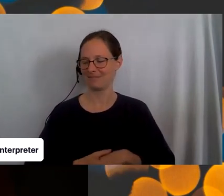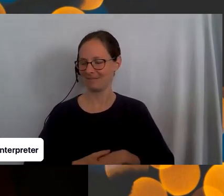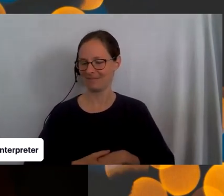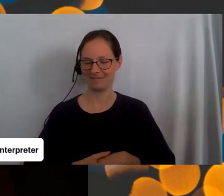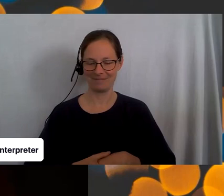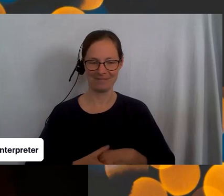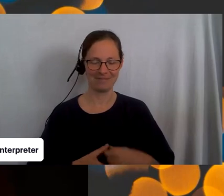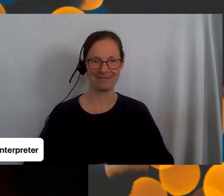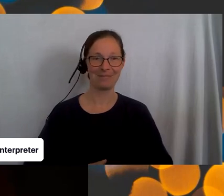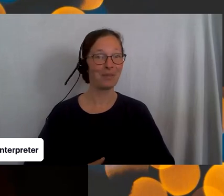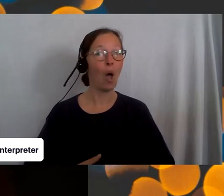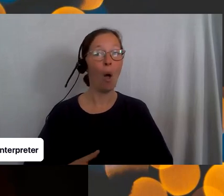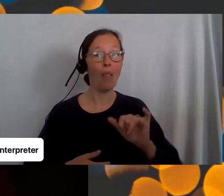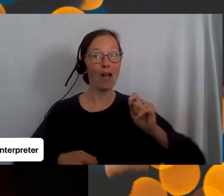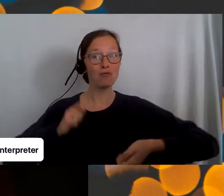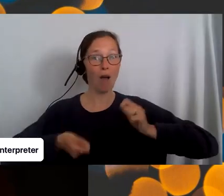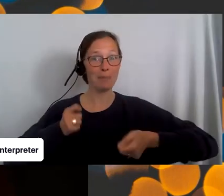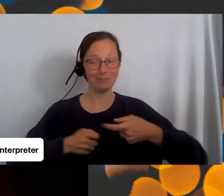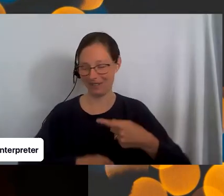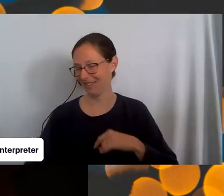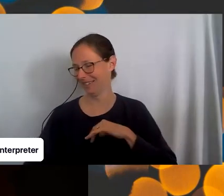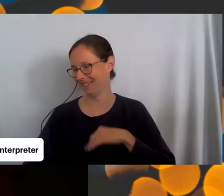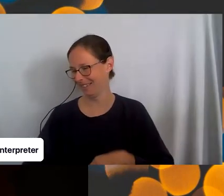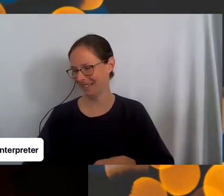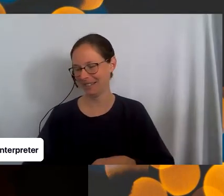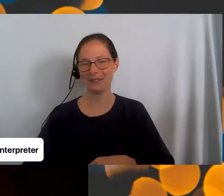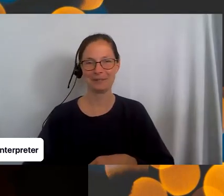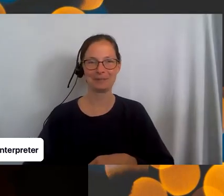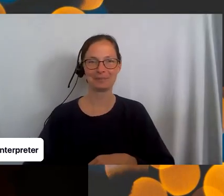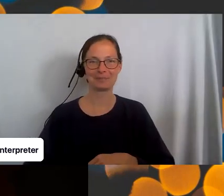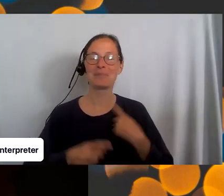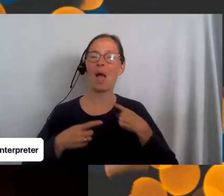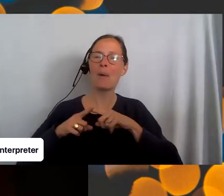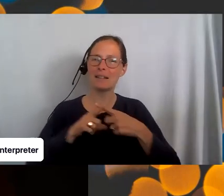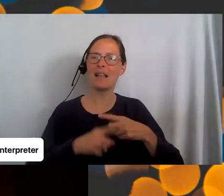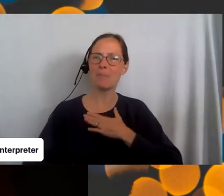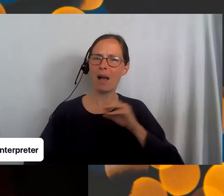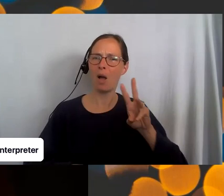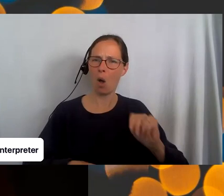You have like a little drum kit in the side there with your needle. I'm gonna knit my own drum kit.